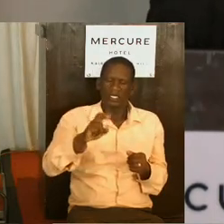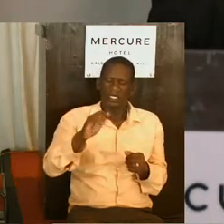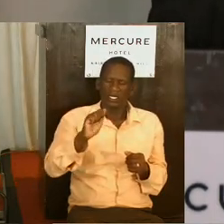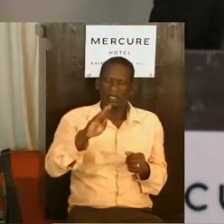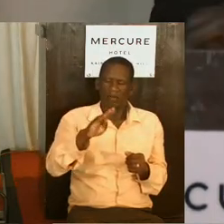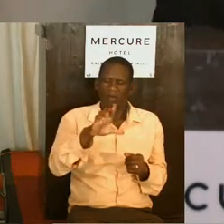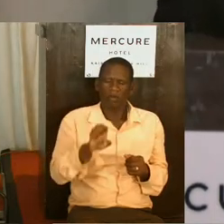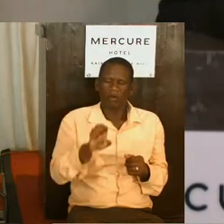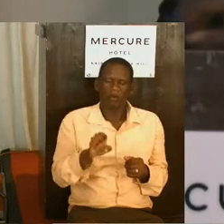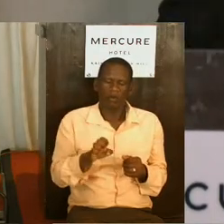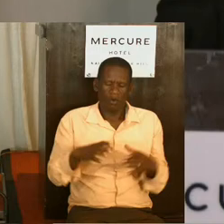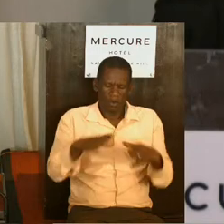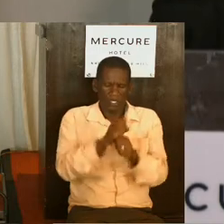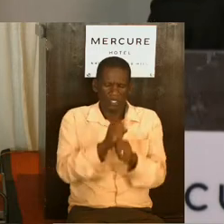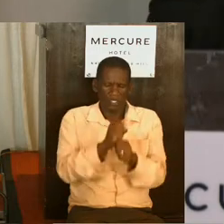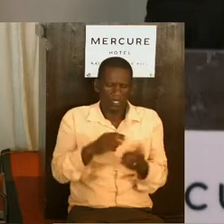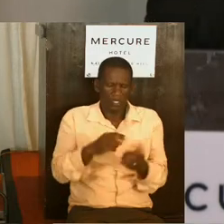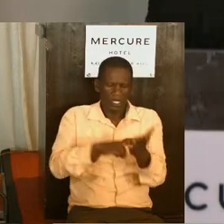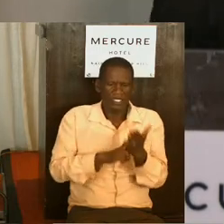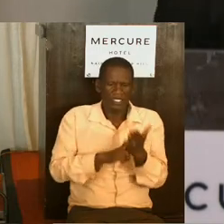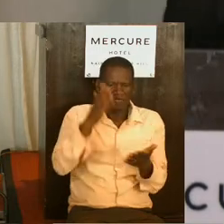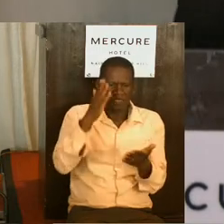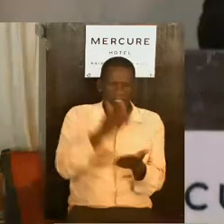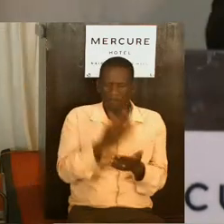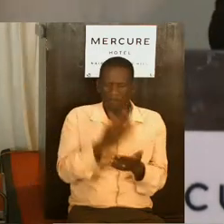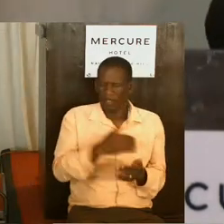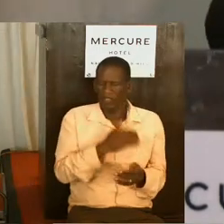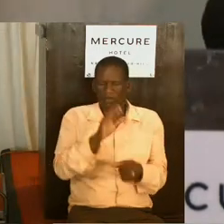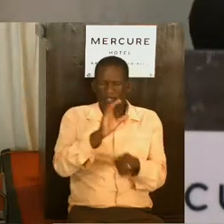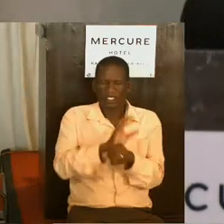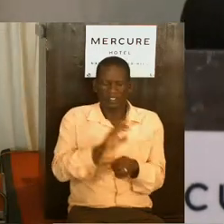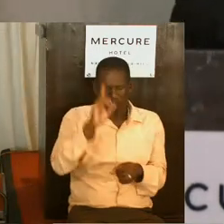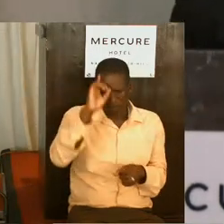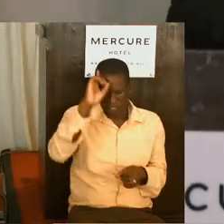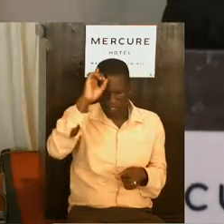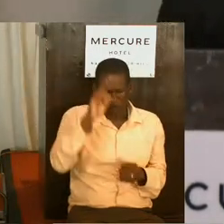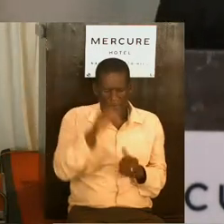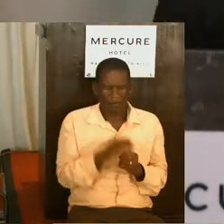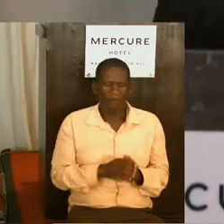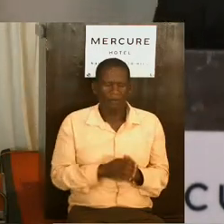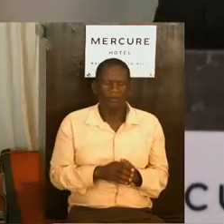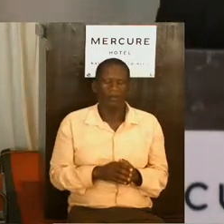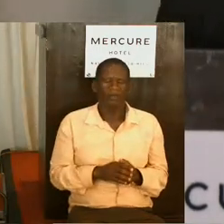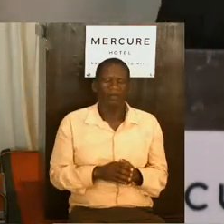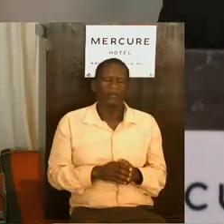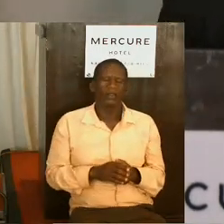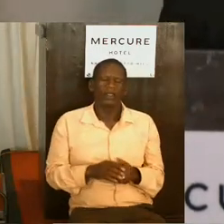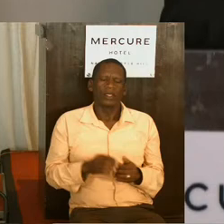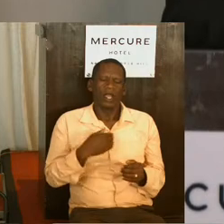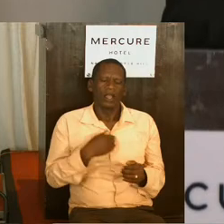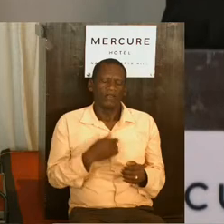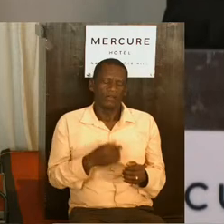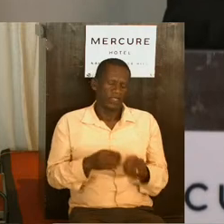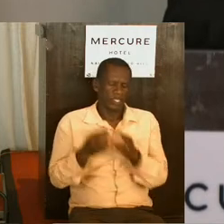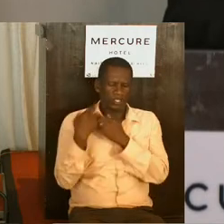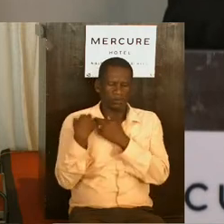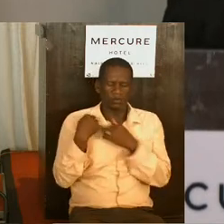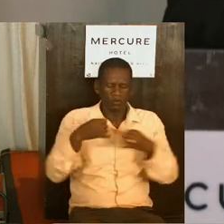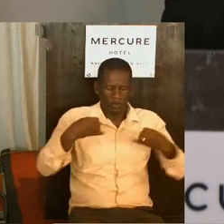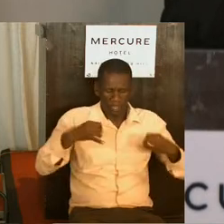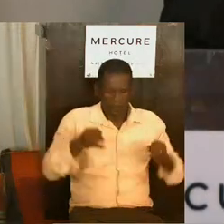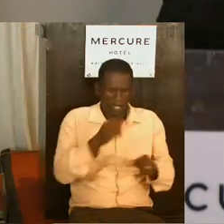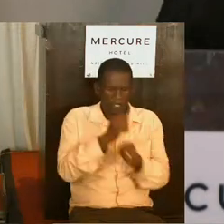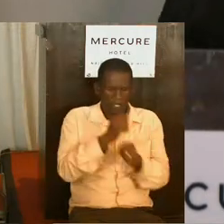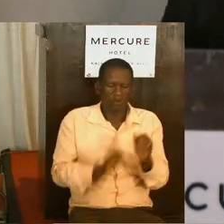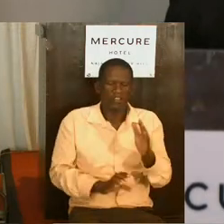under trustee of qataric Dao sis of nyahururu are mandated to implement and